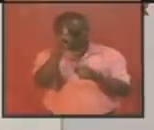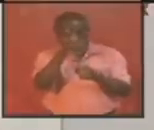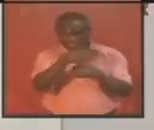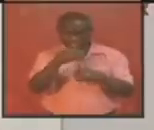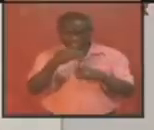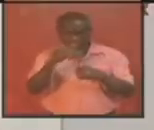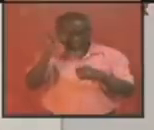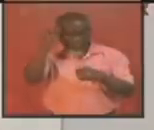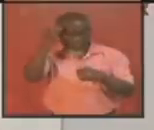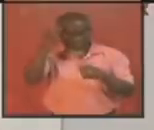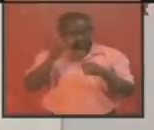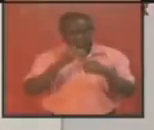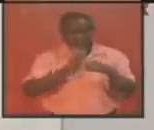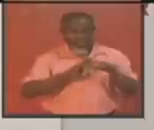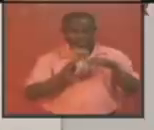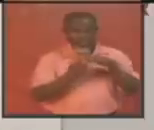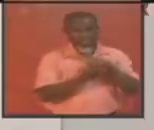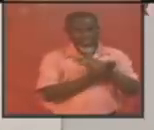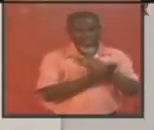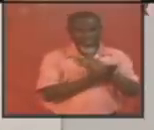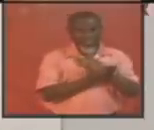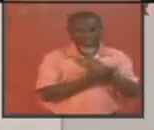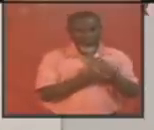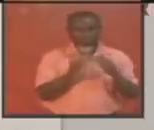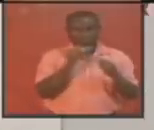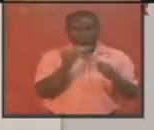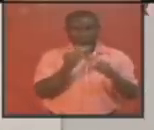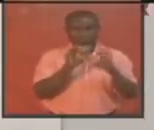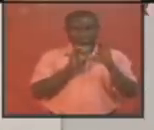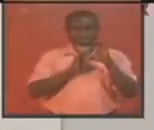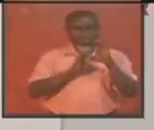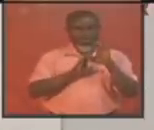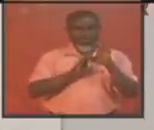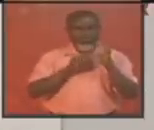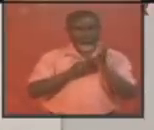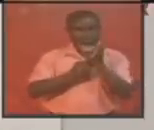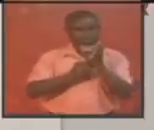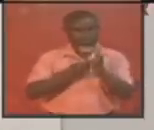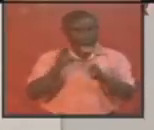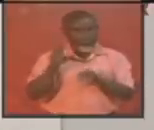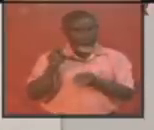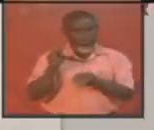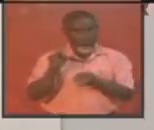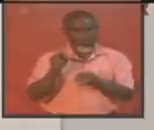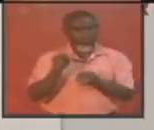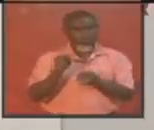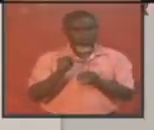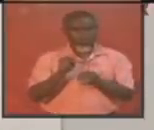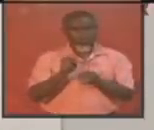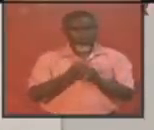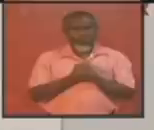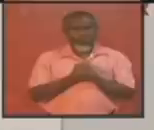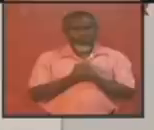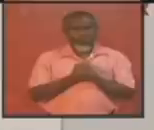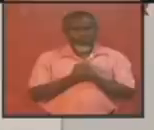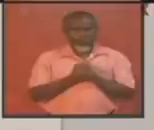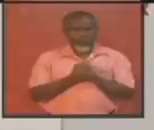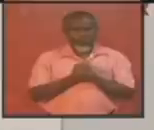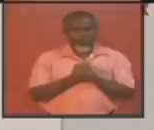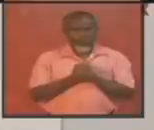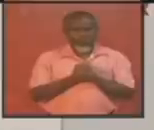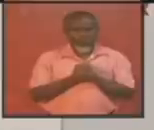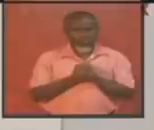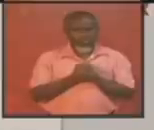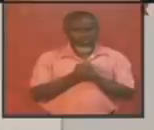Barbados, that was not a CARICOM arrangement, that was a direct arrangement, the details of which have not been